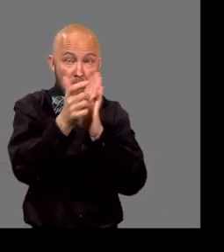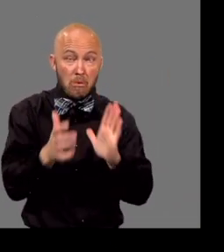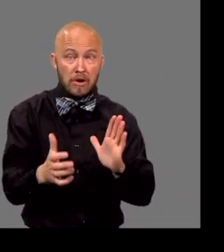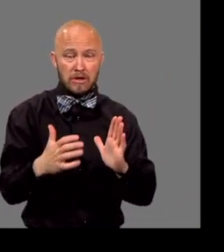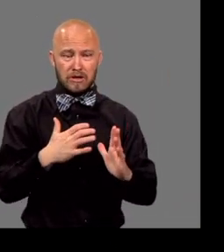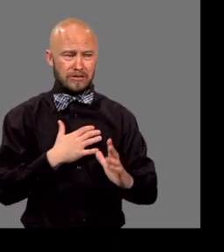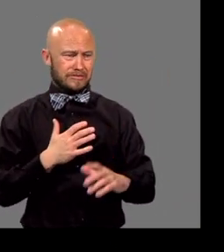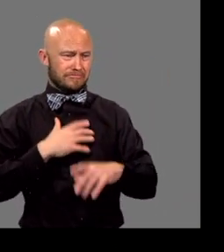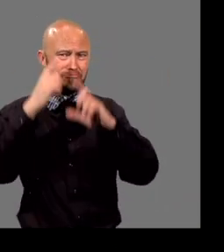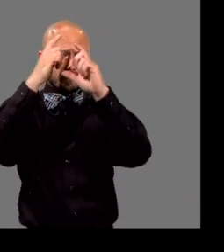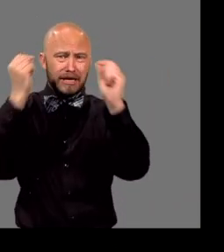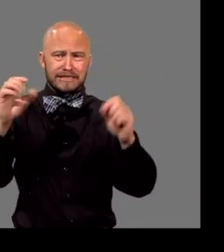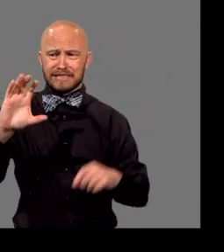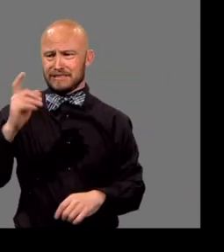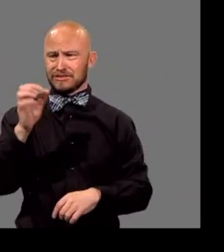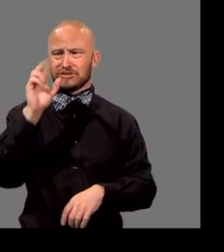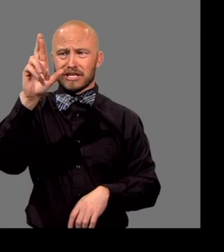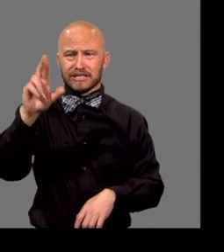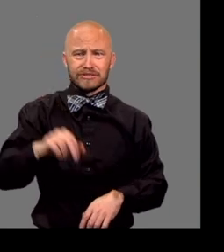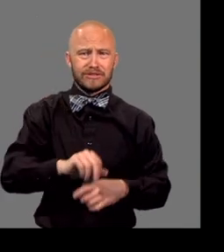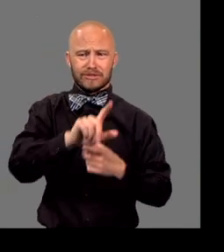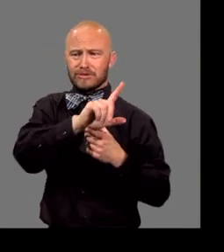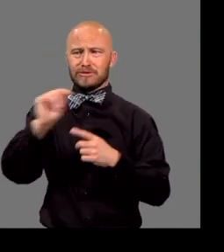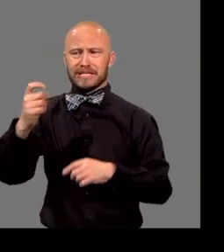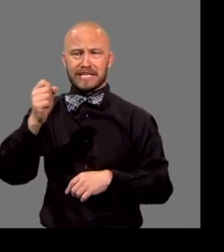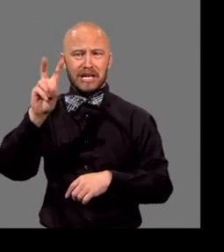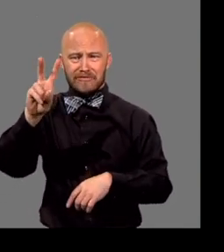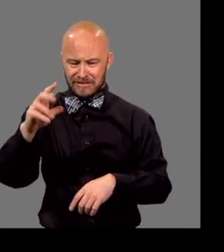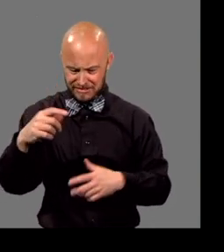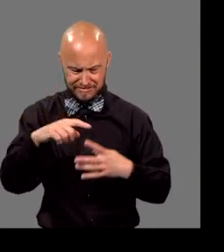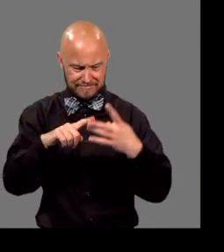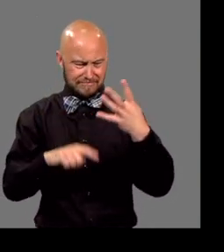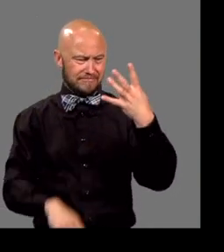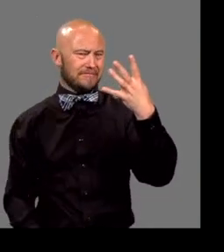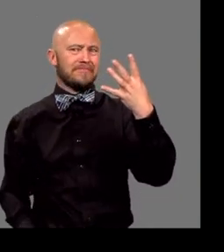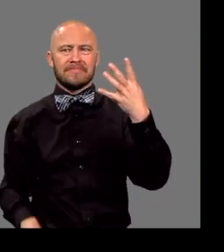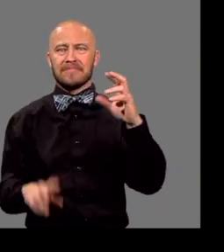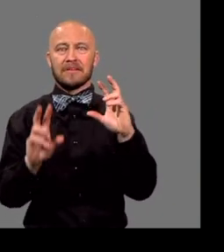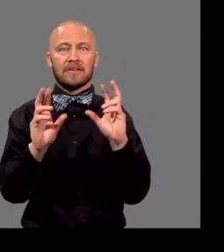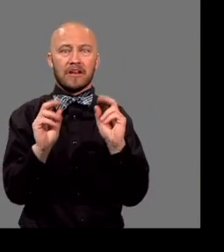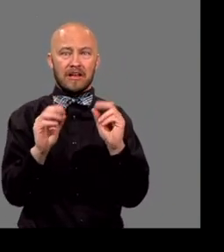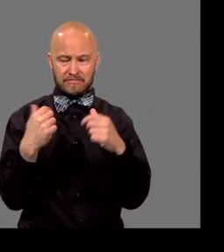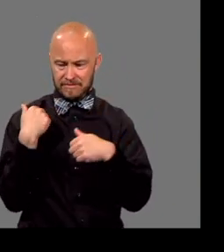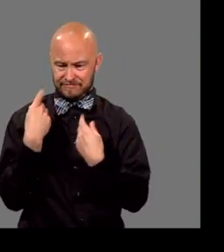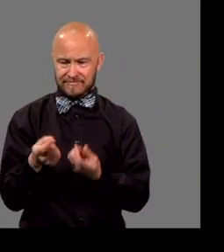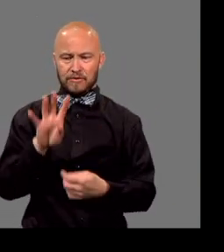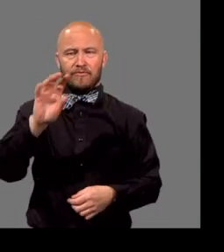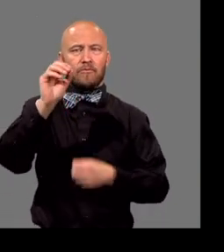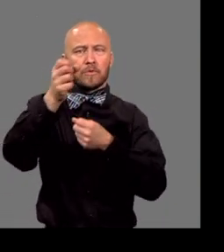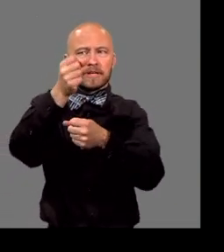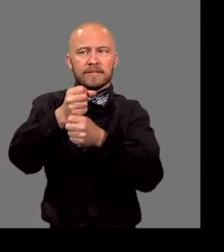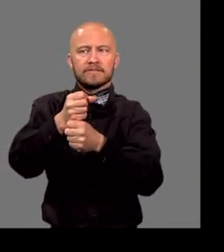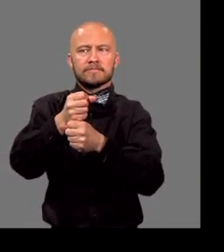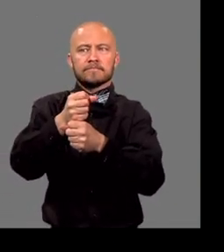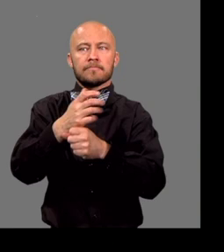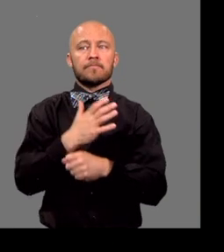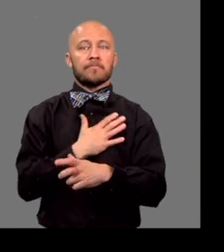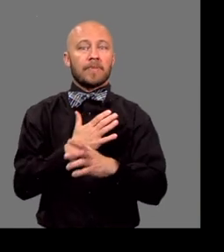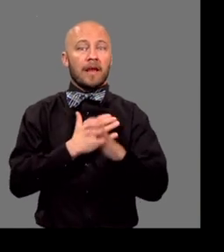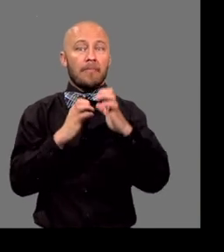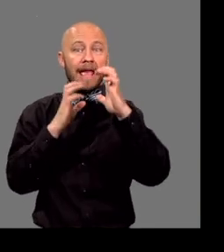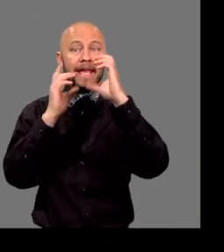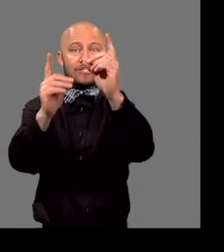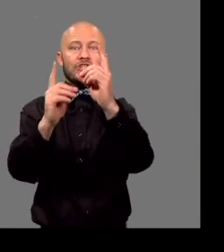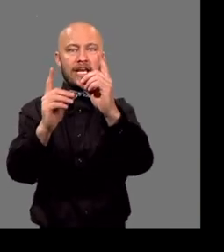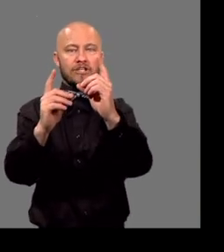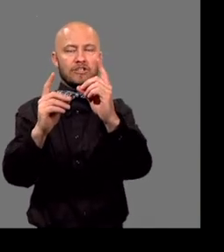college president or a chancellor or a lieutenant governor or anything else that has come along over these last 40 years, but my education made